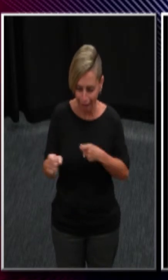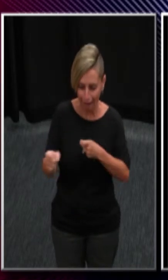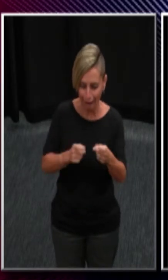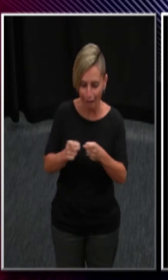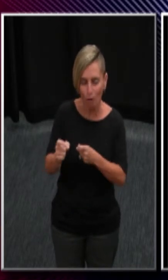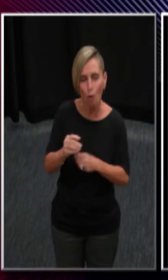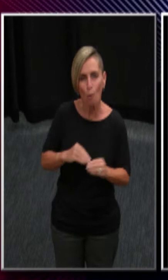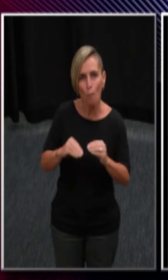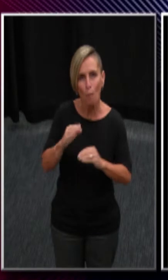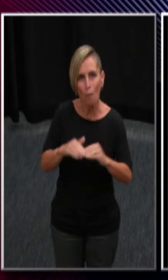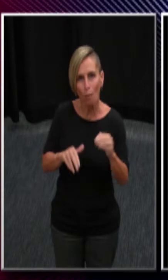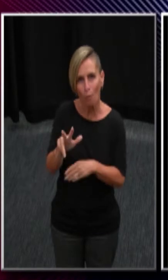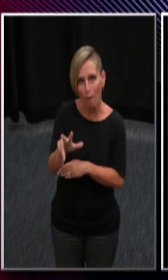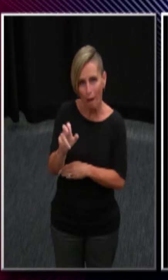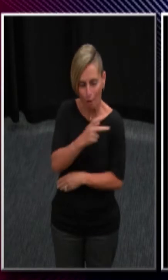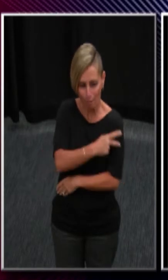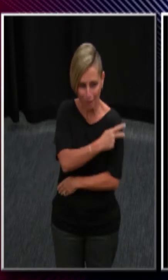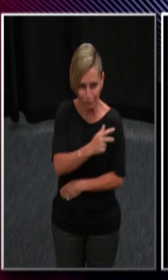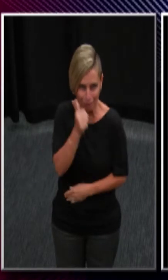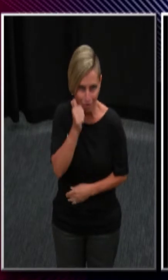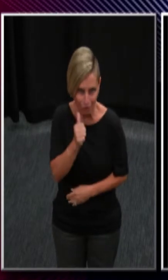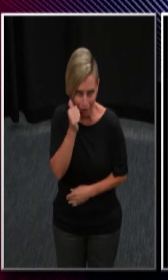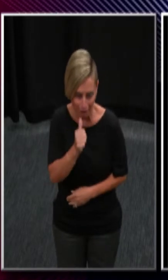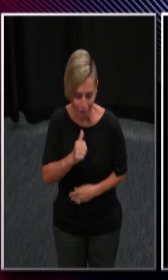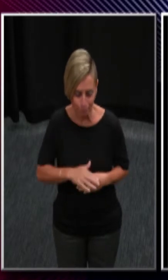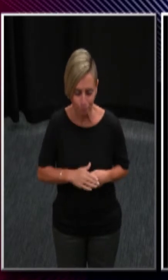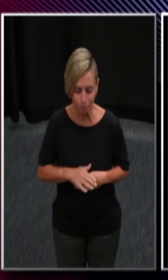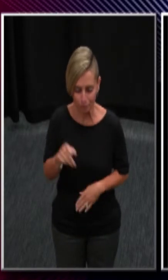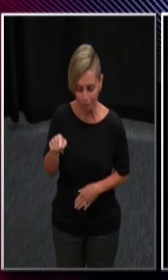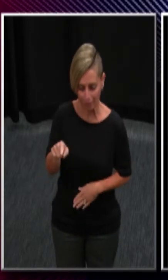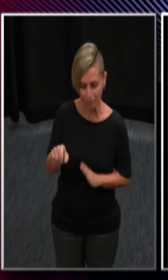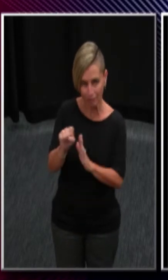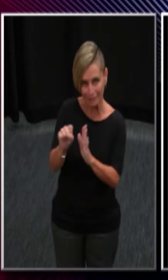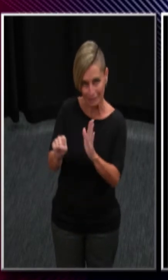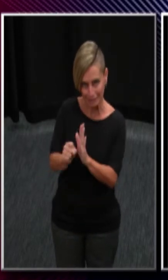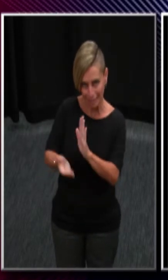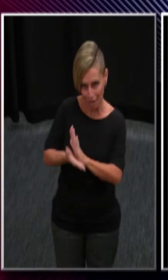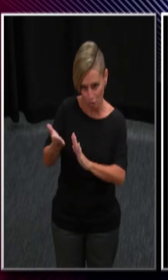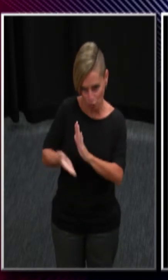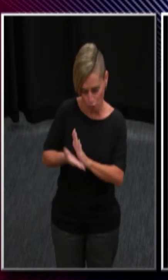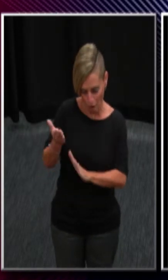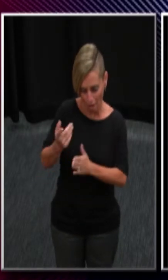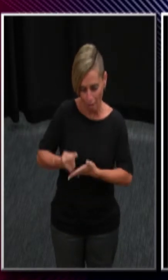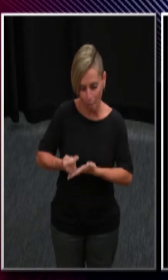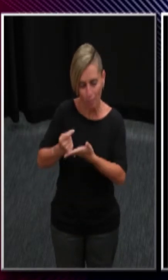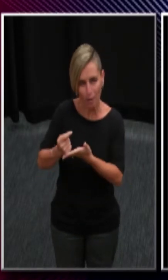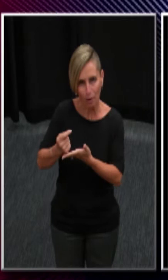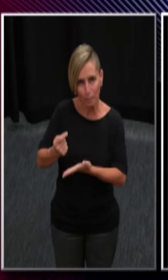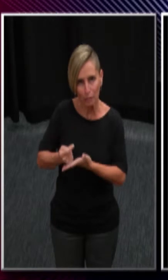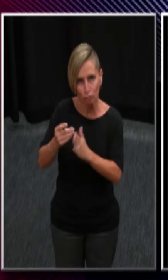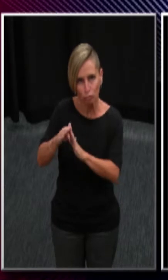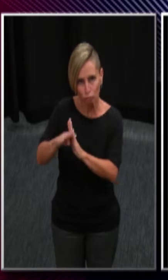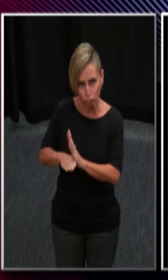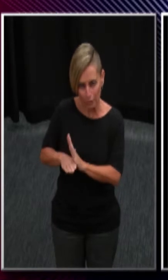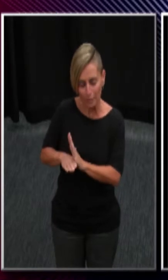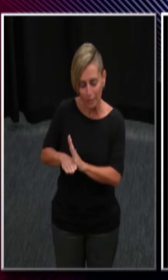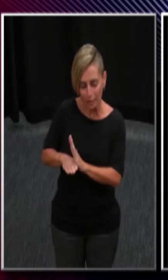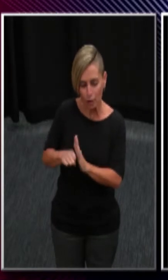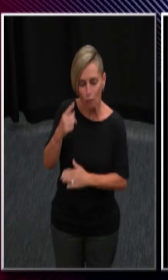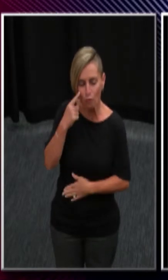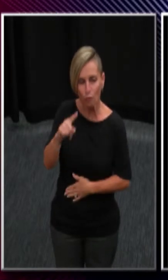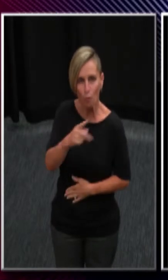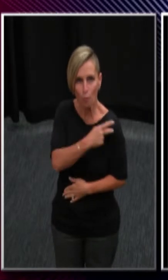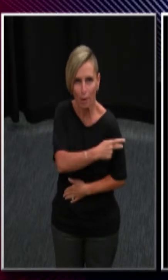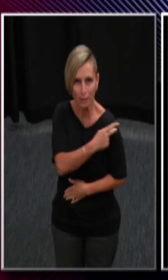per day. This state-run monoclonal antibody therapy treatment site for patients